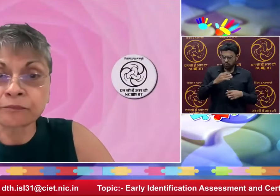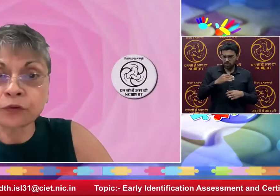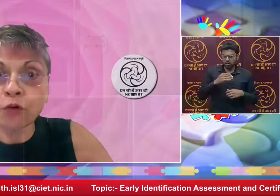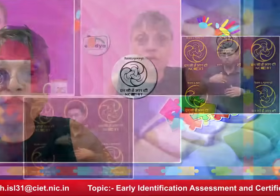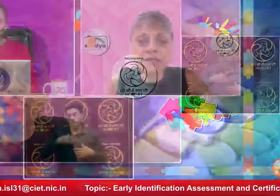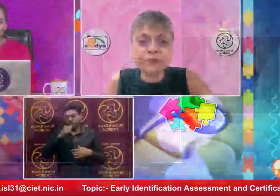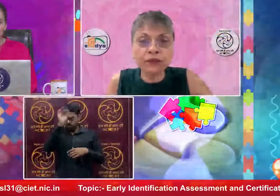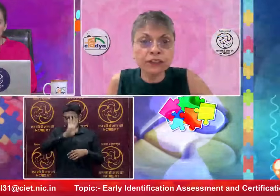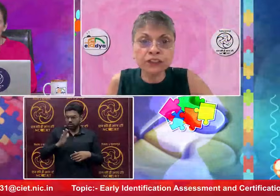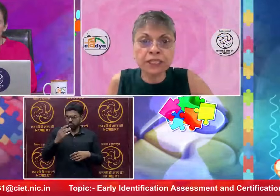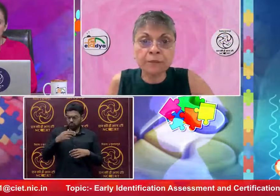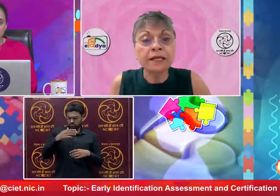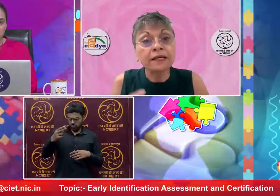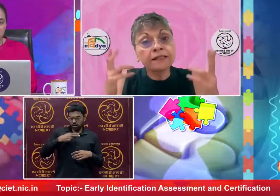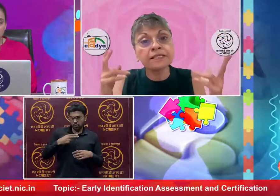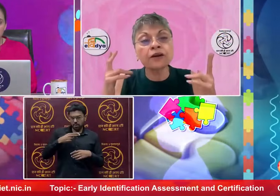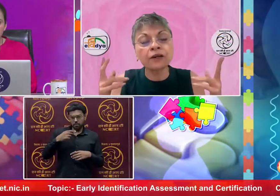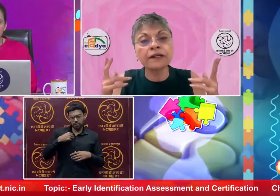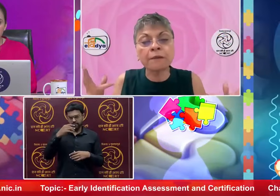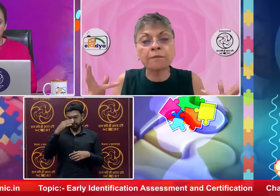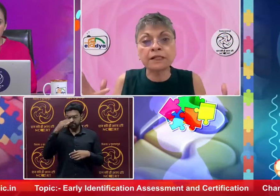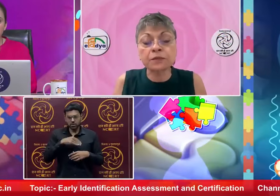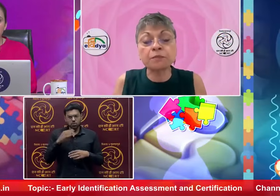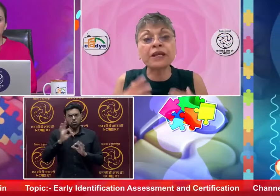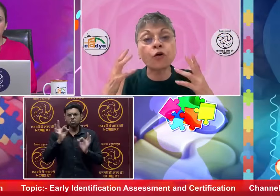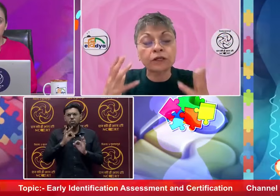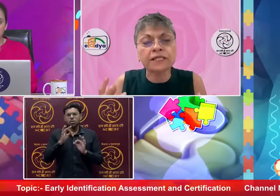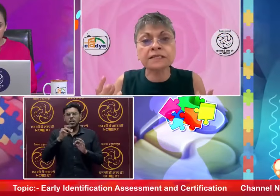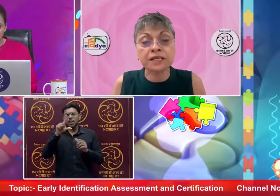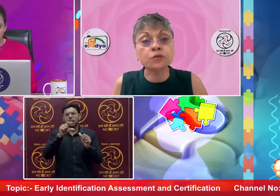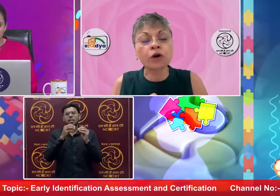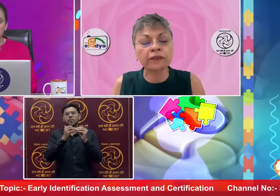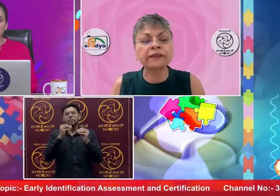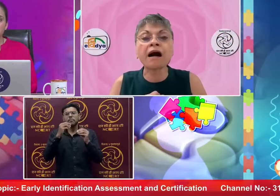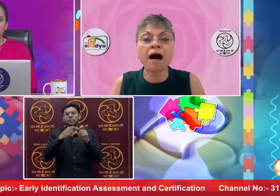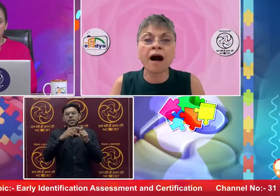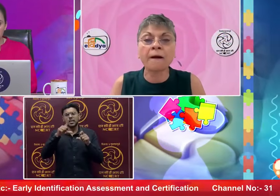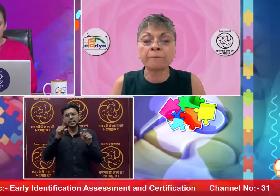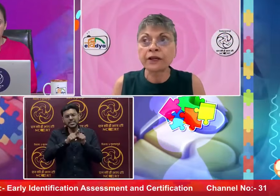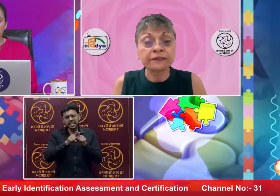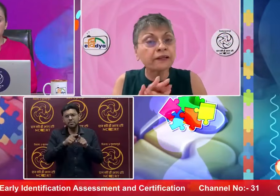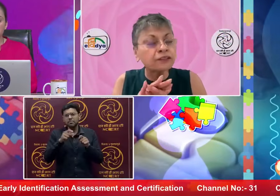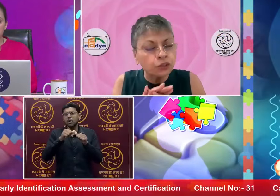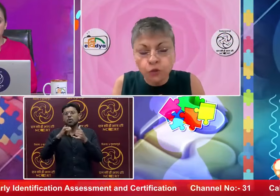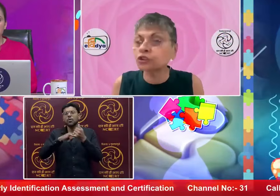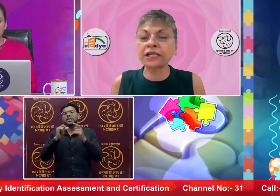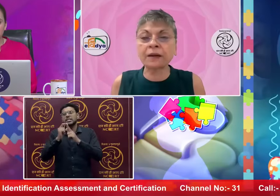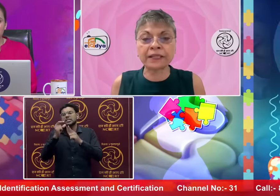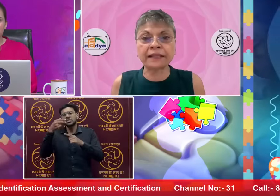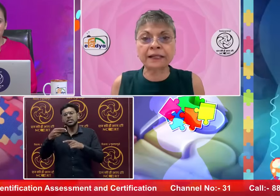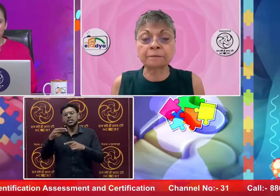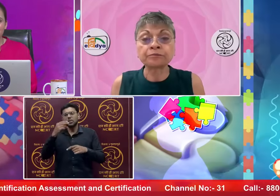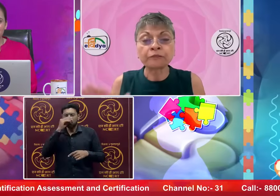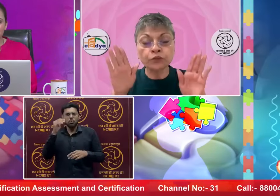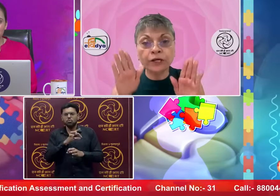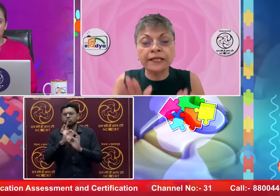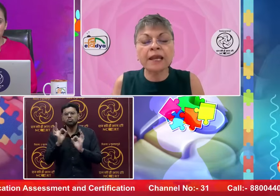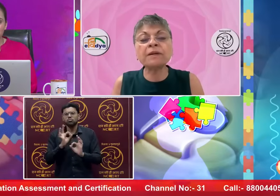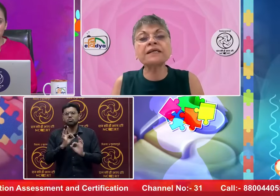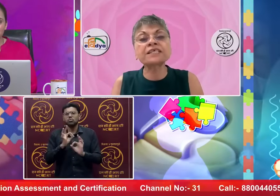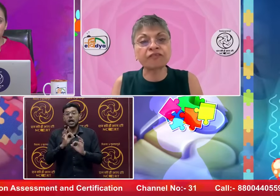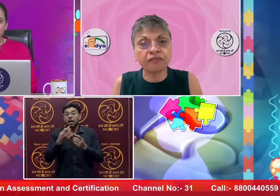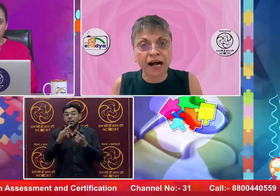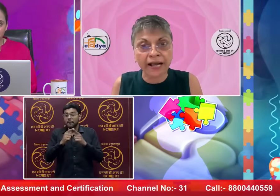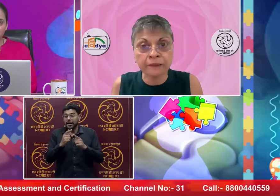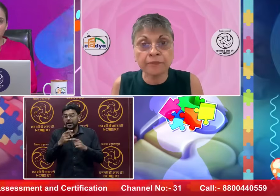Indian. All of us, we are not ashamed. These are all labels. Being autistic is what they are. There is no shame in that. So a